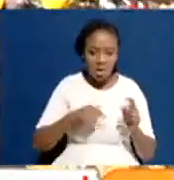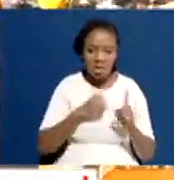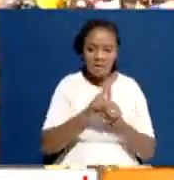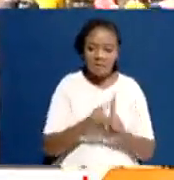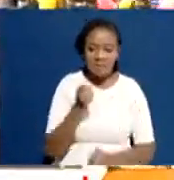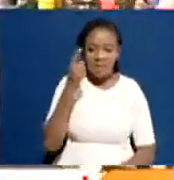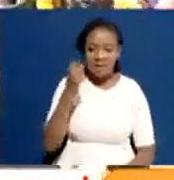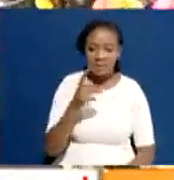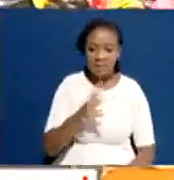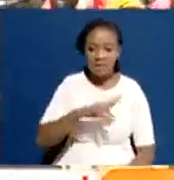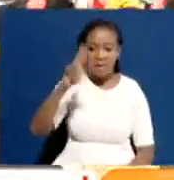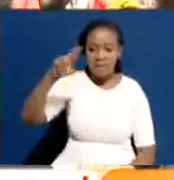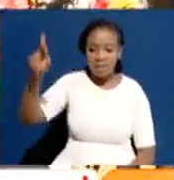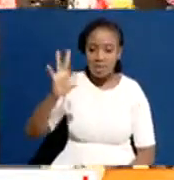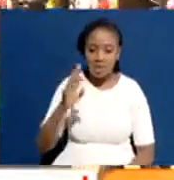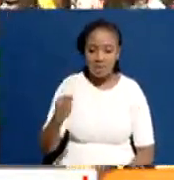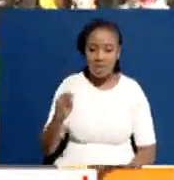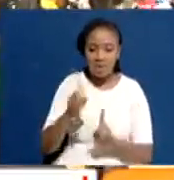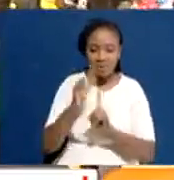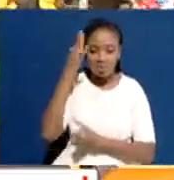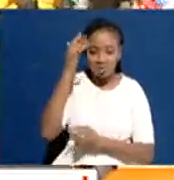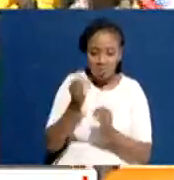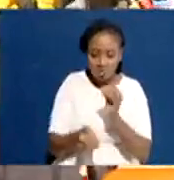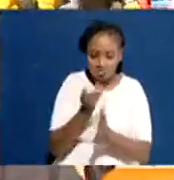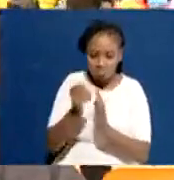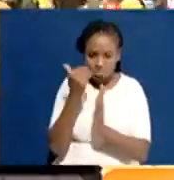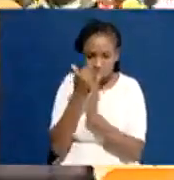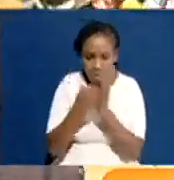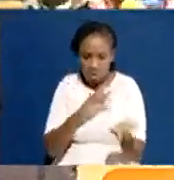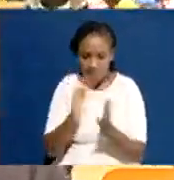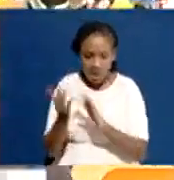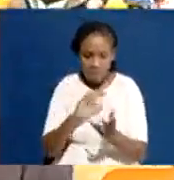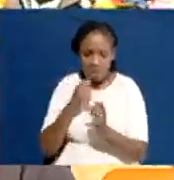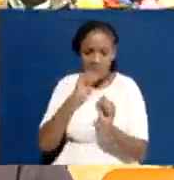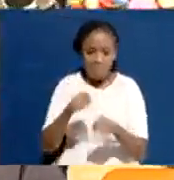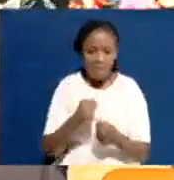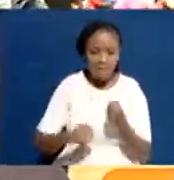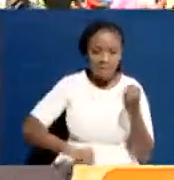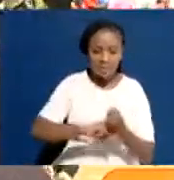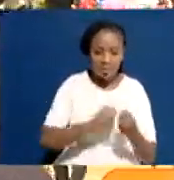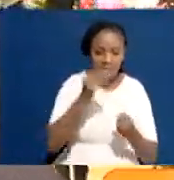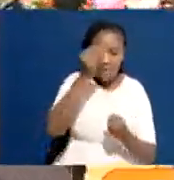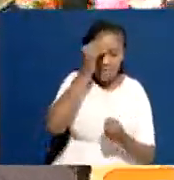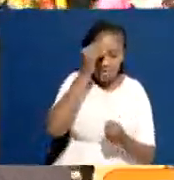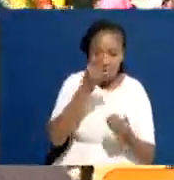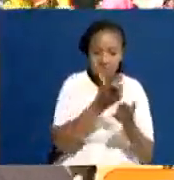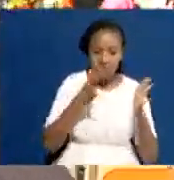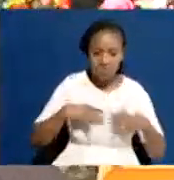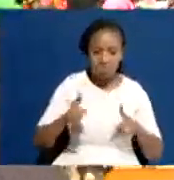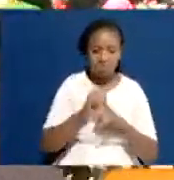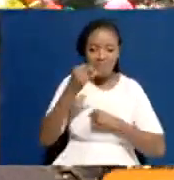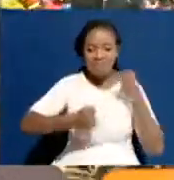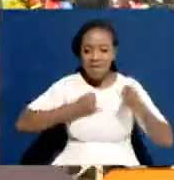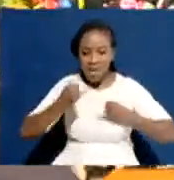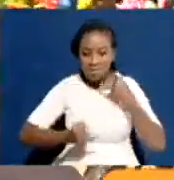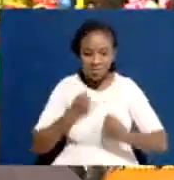na wanajua kuunda vipindi ambavyo vinaelimisha watu, vipindi ambavyo vinafurahisha, na pia vipindi